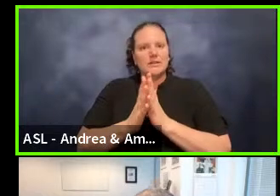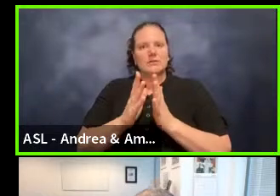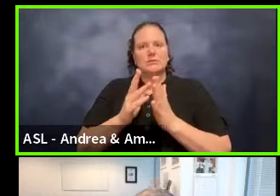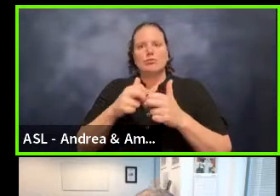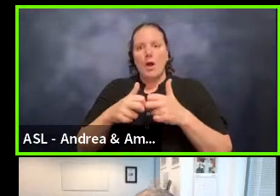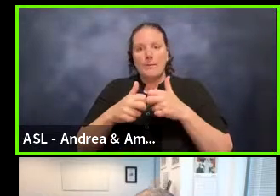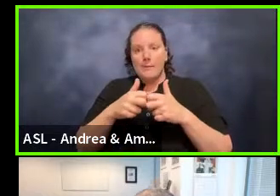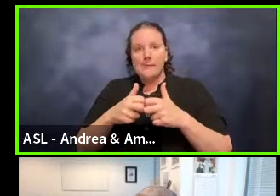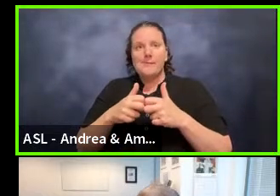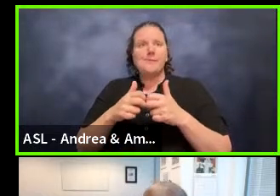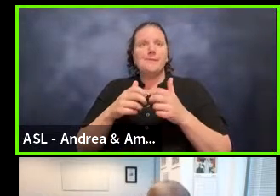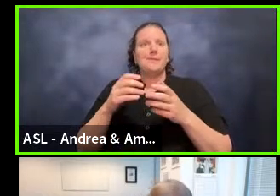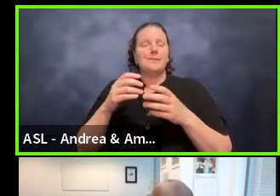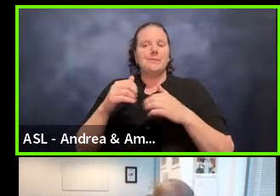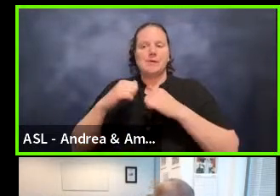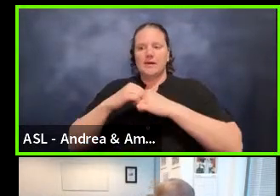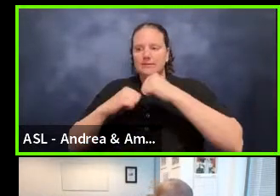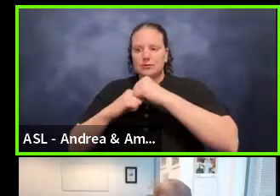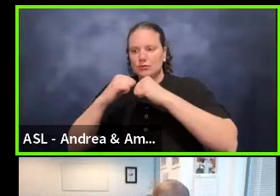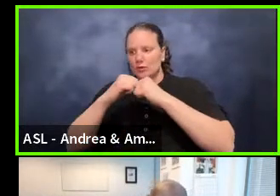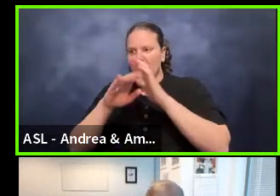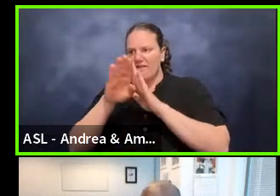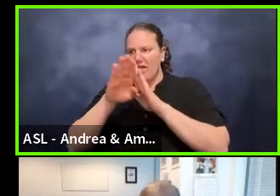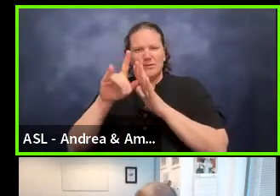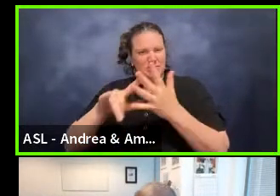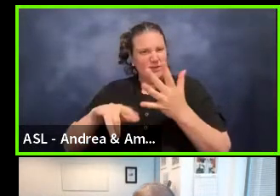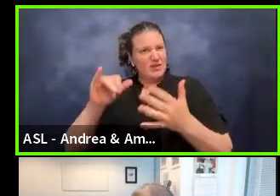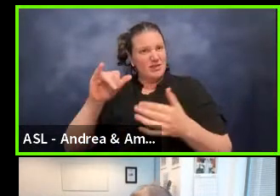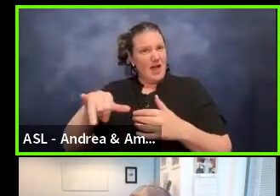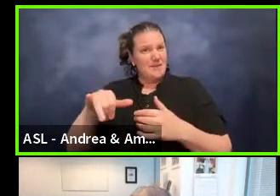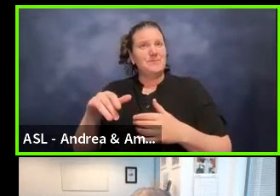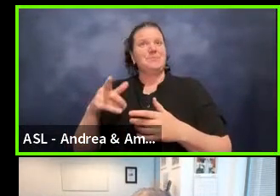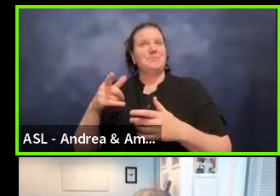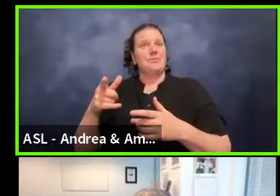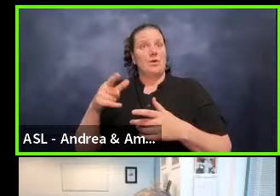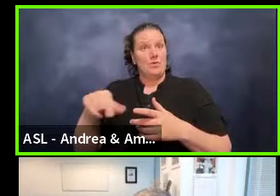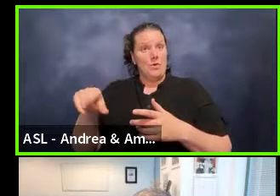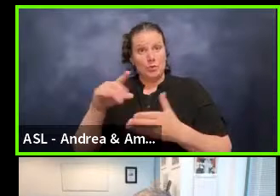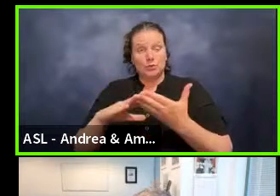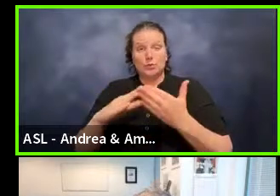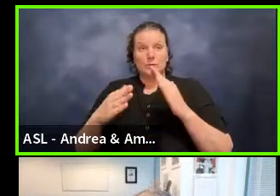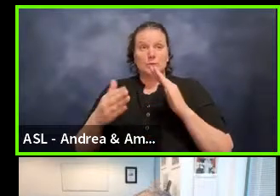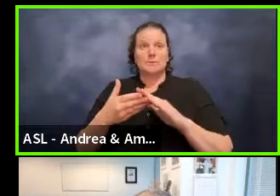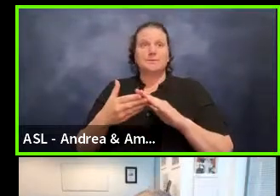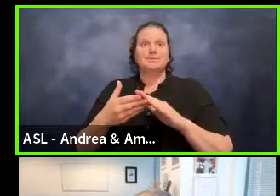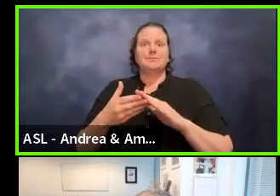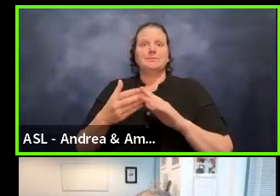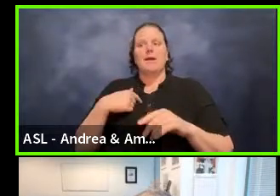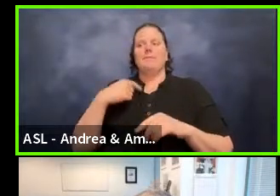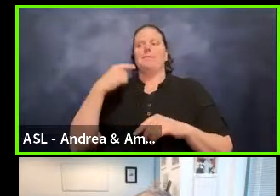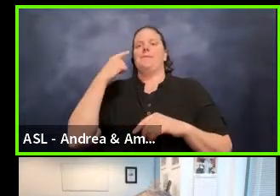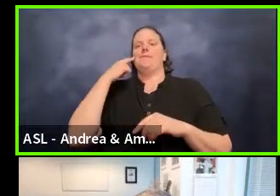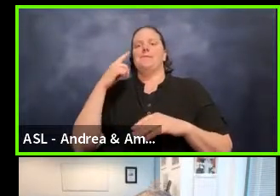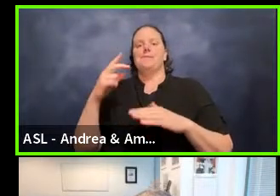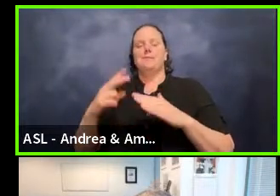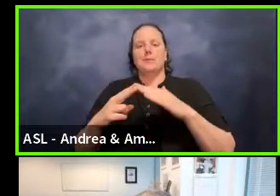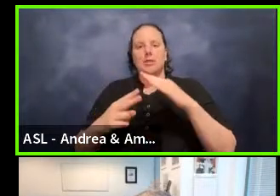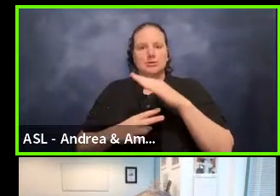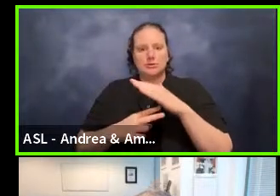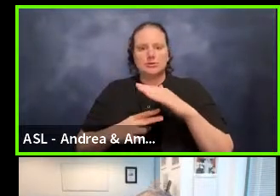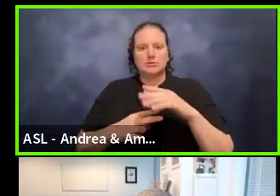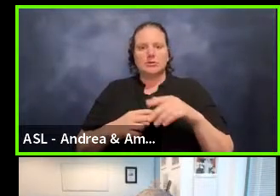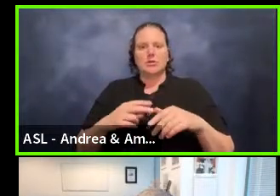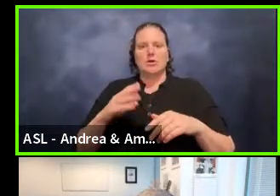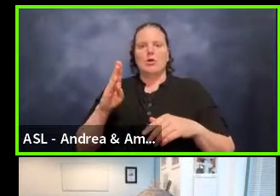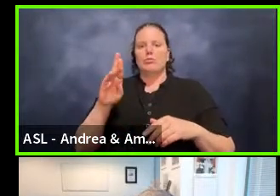problems and infrastructure development and that kind of thing, so that those communities, and I'm thinking in Bridgeton or all those that are